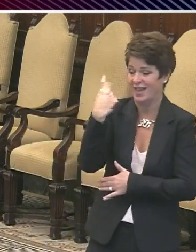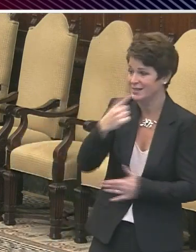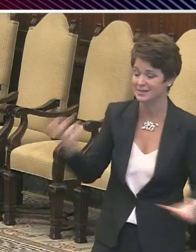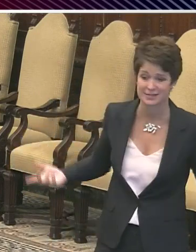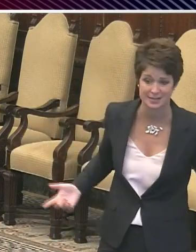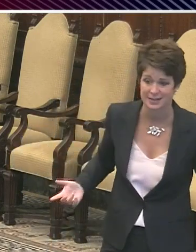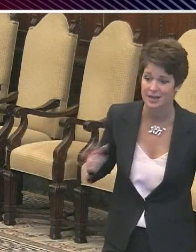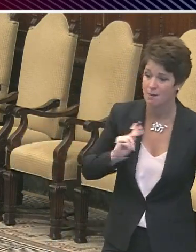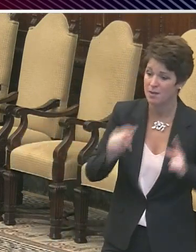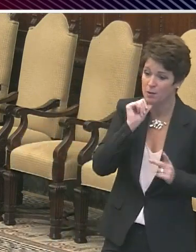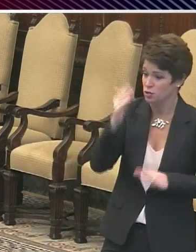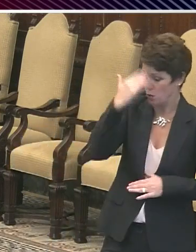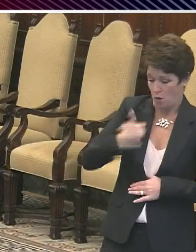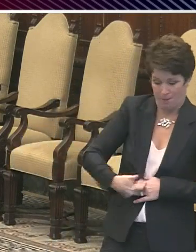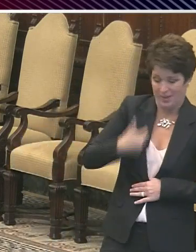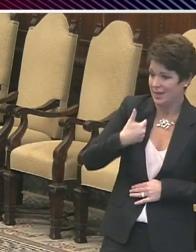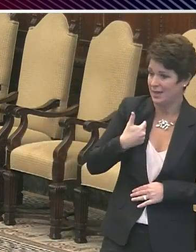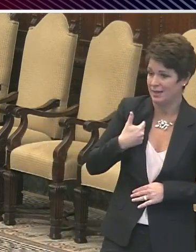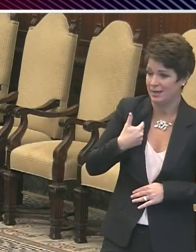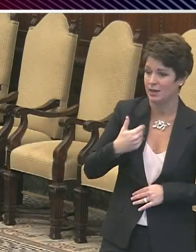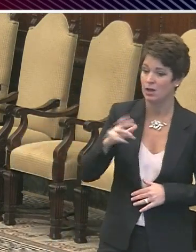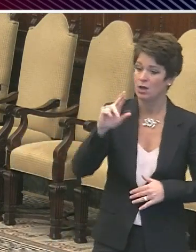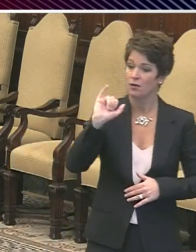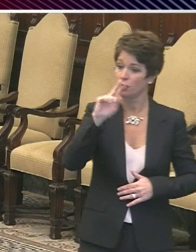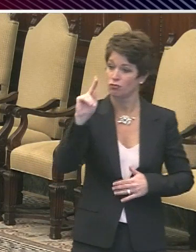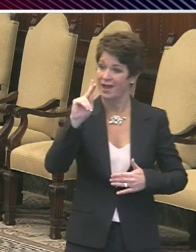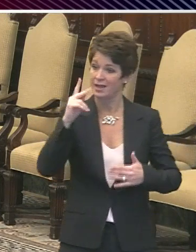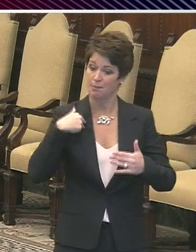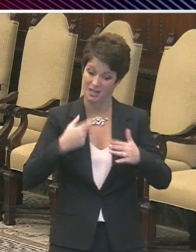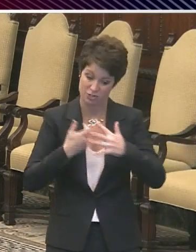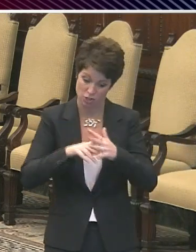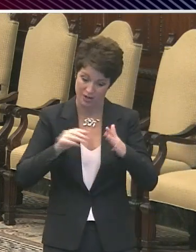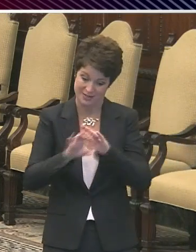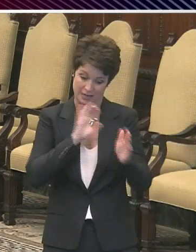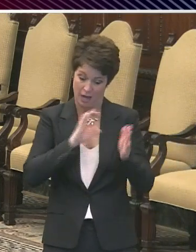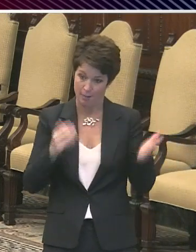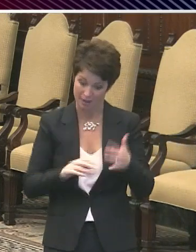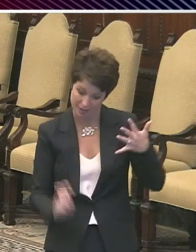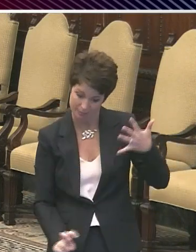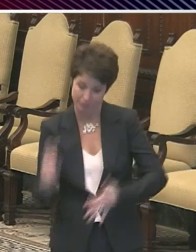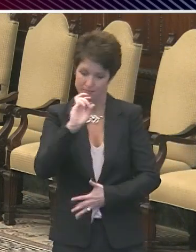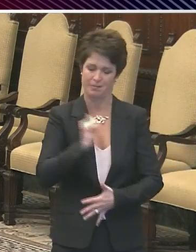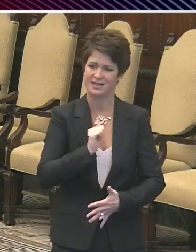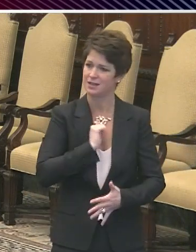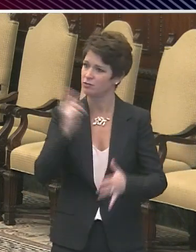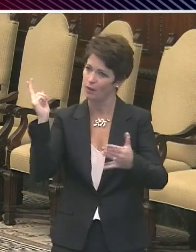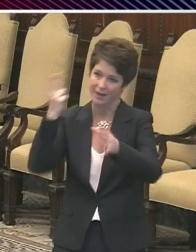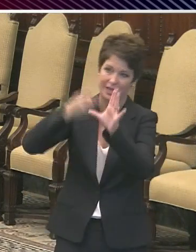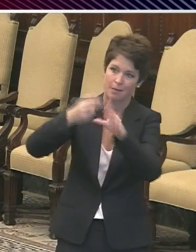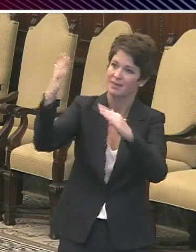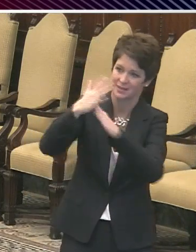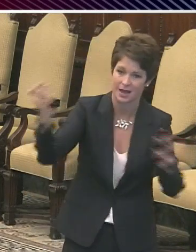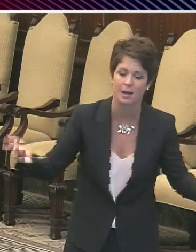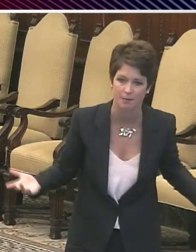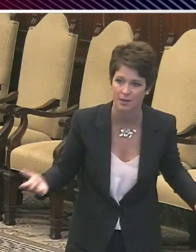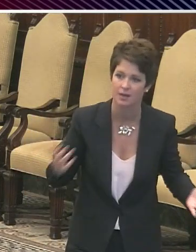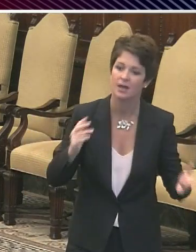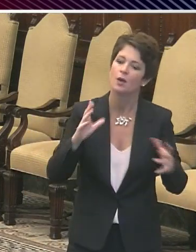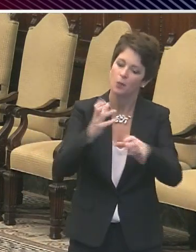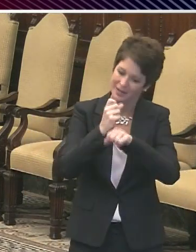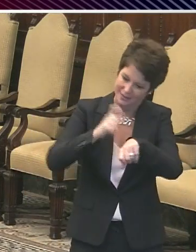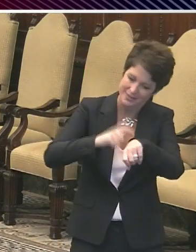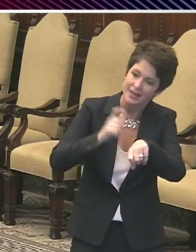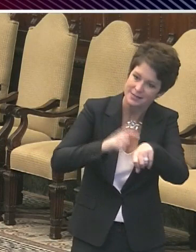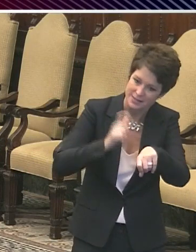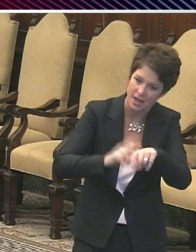not had the opportunity to come up through the ranks here. So I'm not in every face that people are already used to seeing. So it's going to take some time,